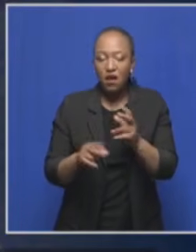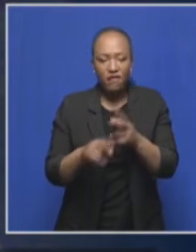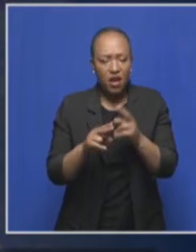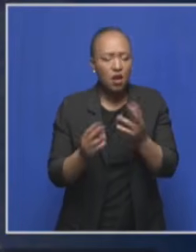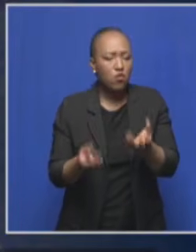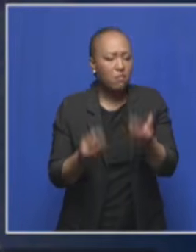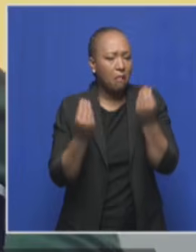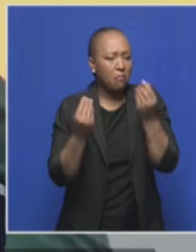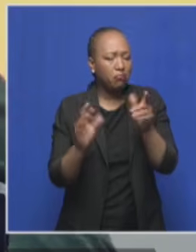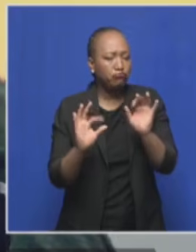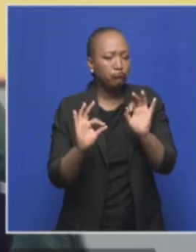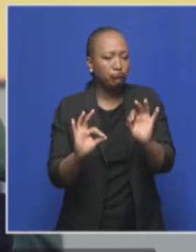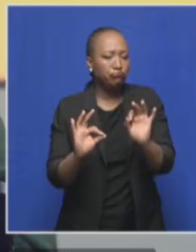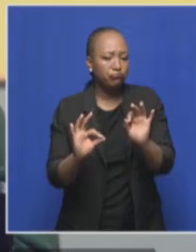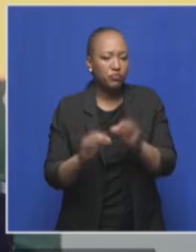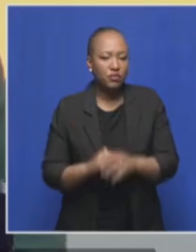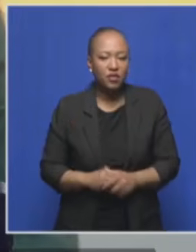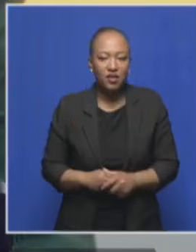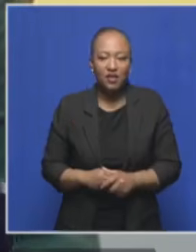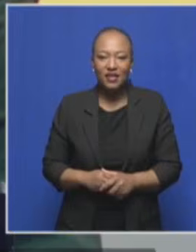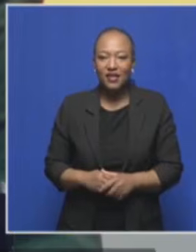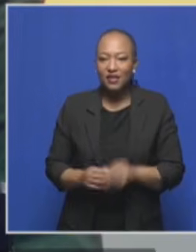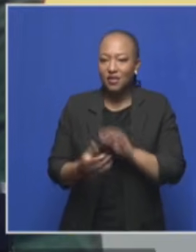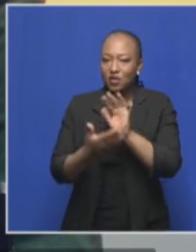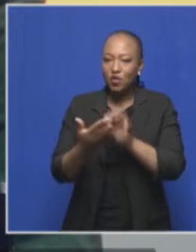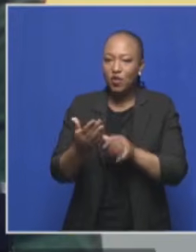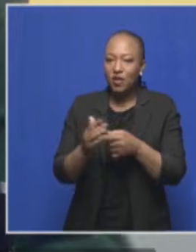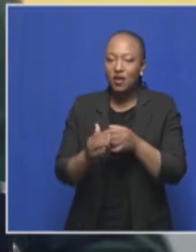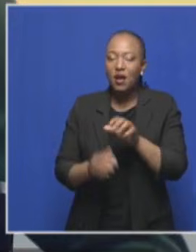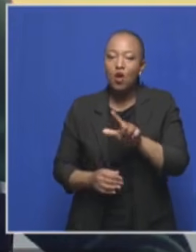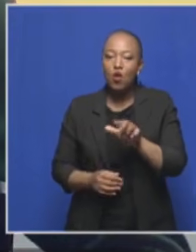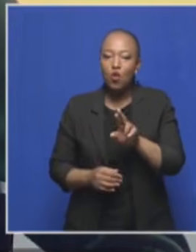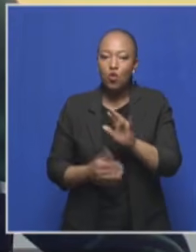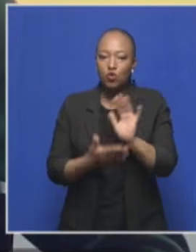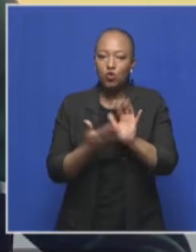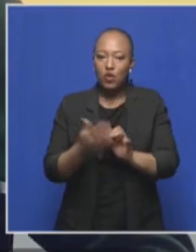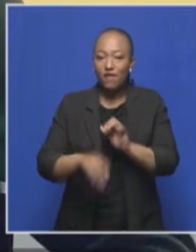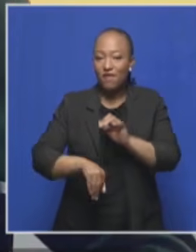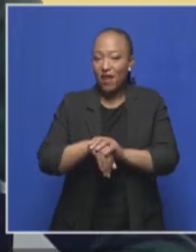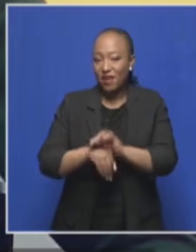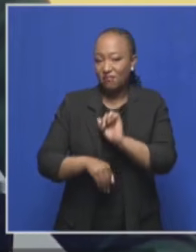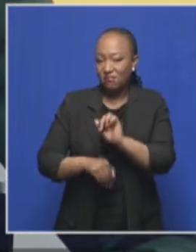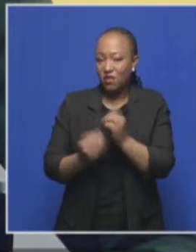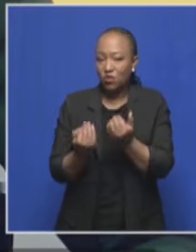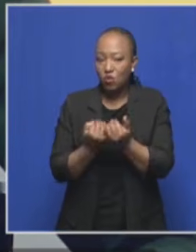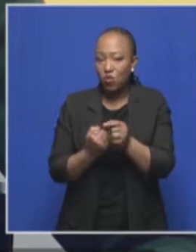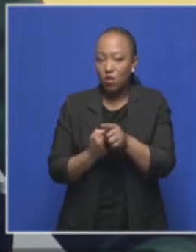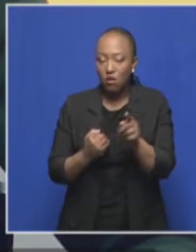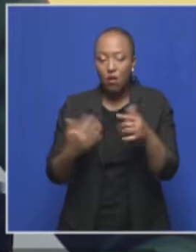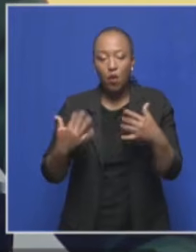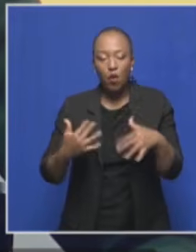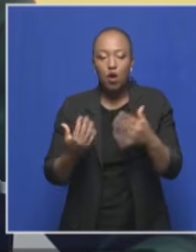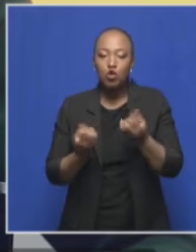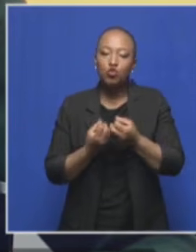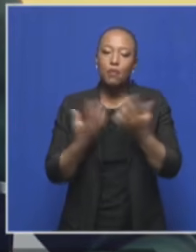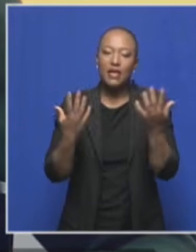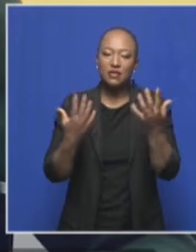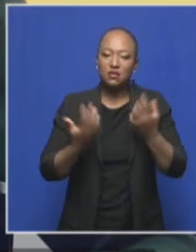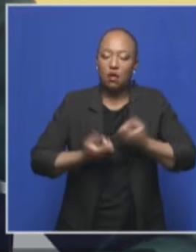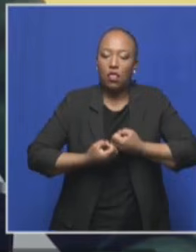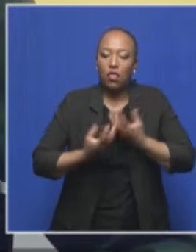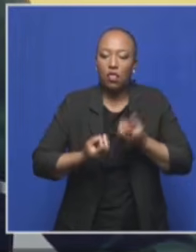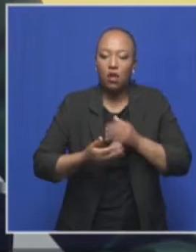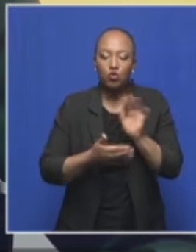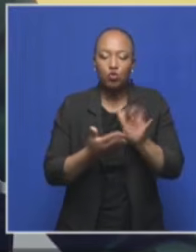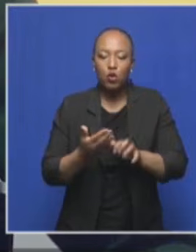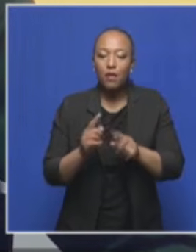right. Well, through the tale of Lou and his friends at school and his love for superheroes, right? Obviously, not to give away too much, but the story unfolds through